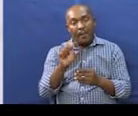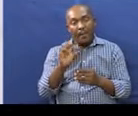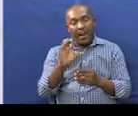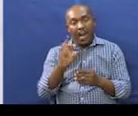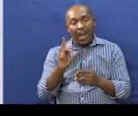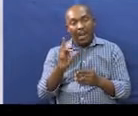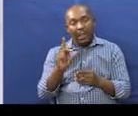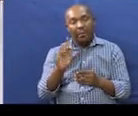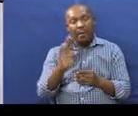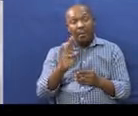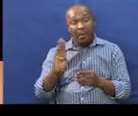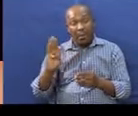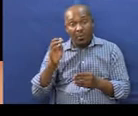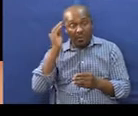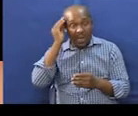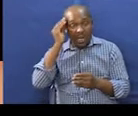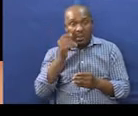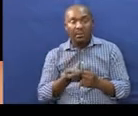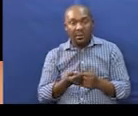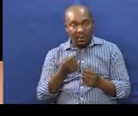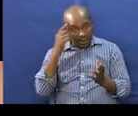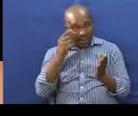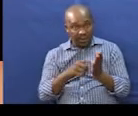Implies that starch was present.